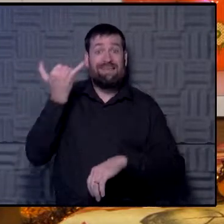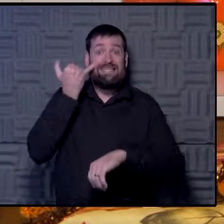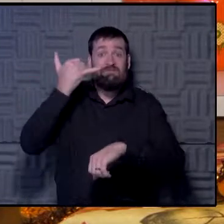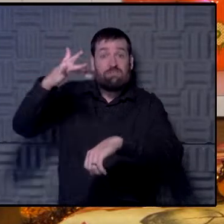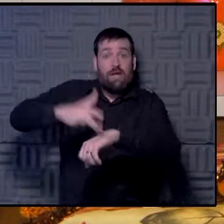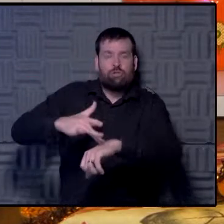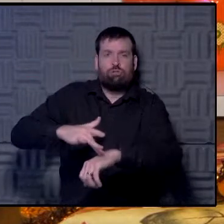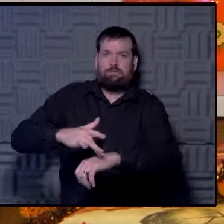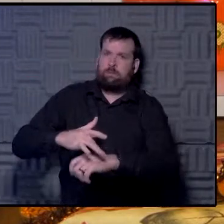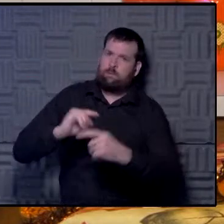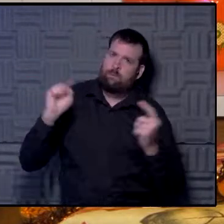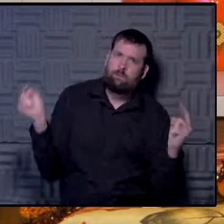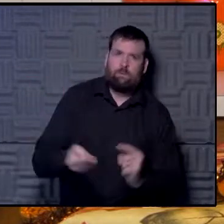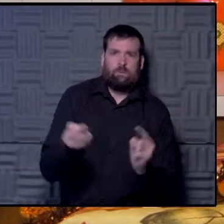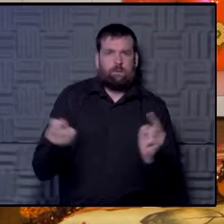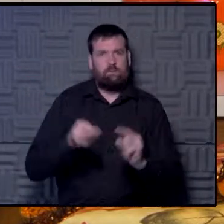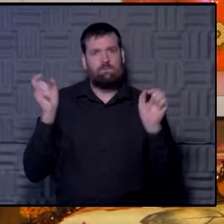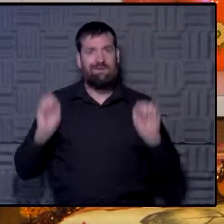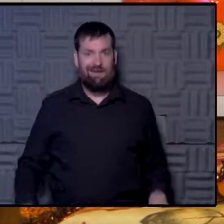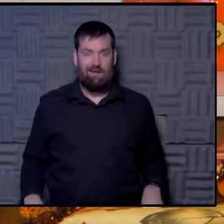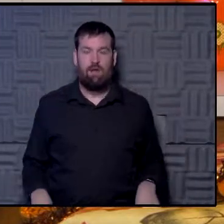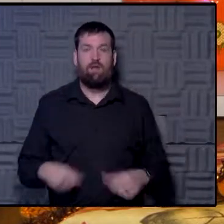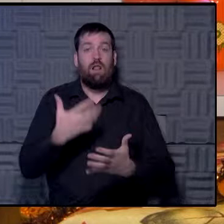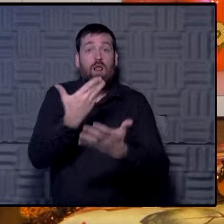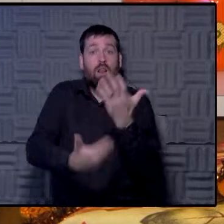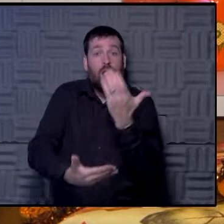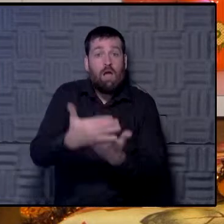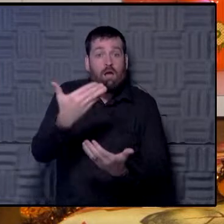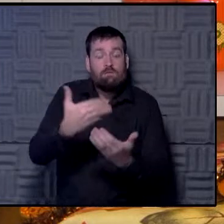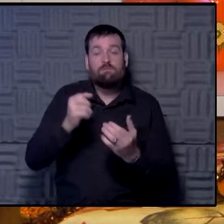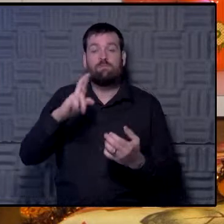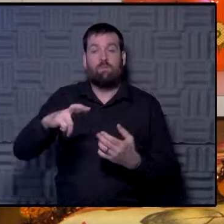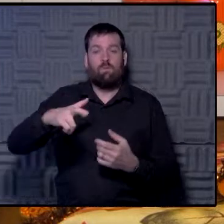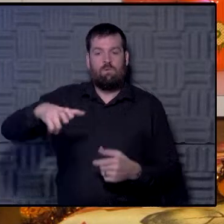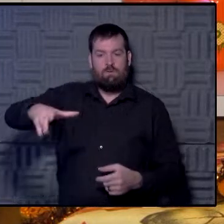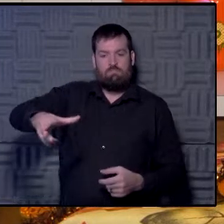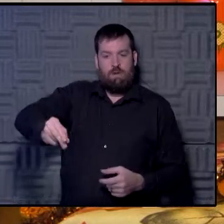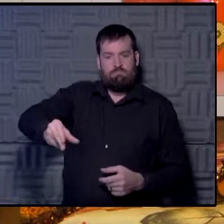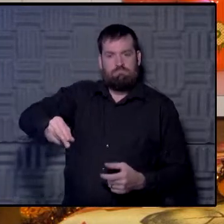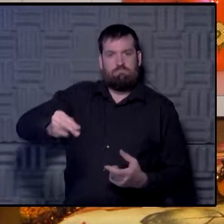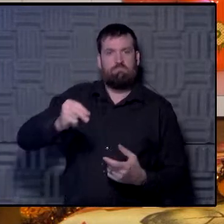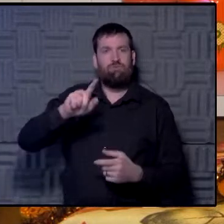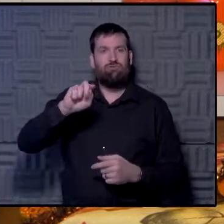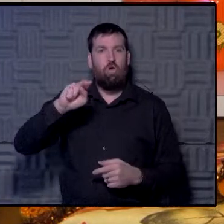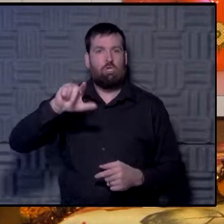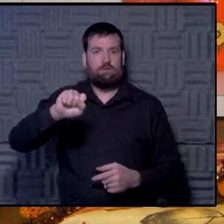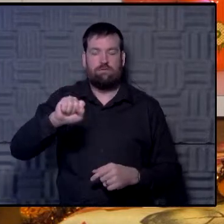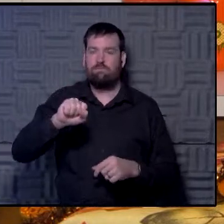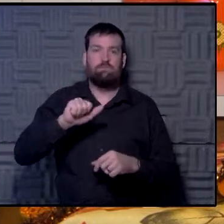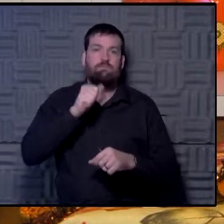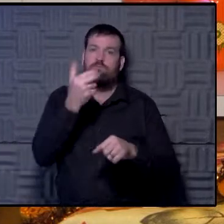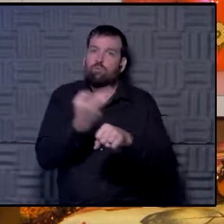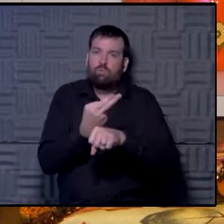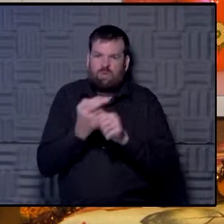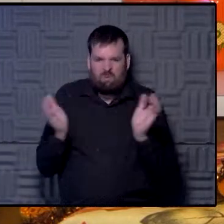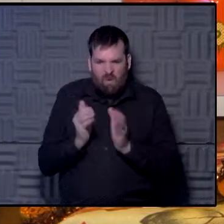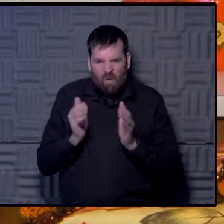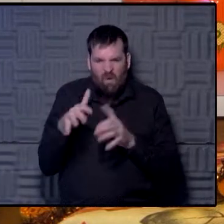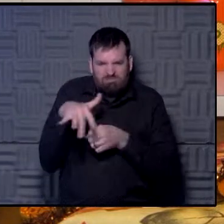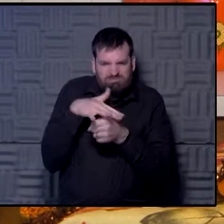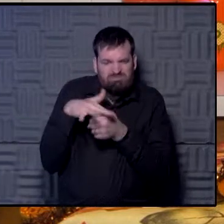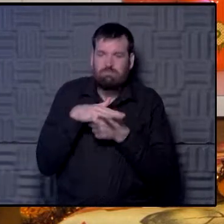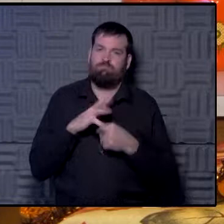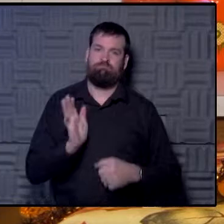your skin. Ooh. So always wear gloves or use tongs when handling it. And never use it in a small enclosed